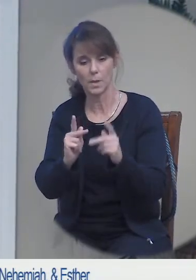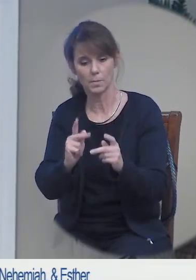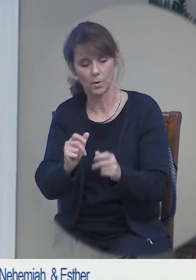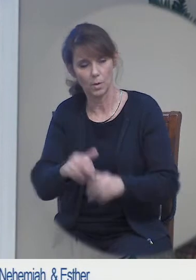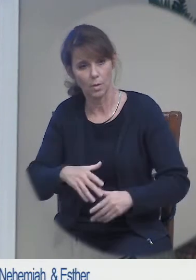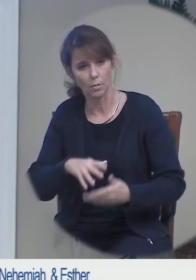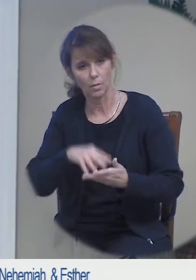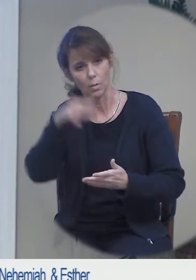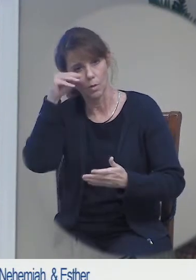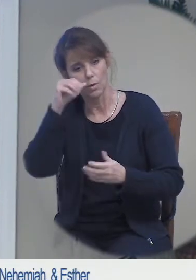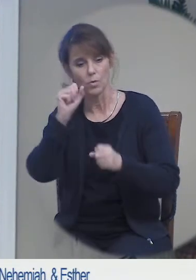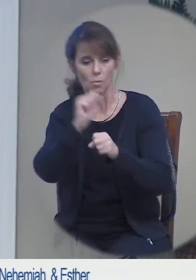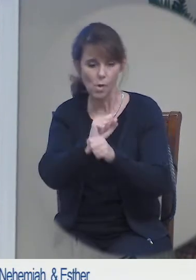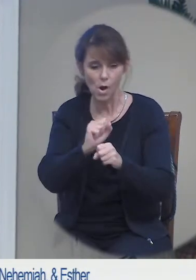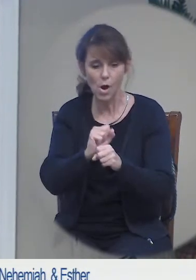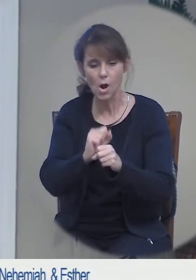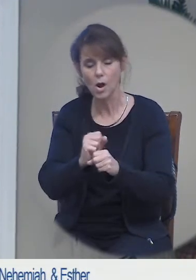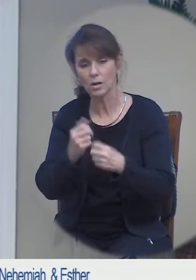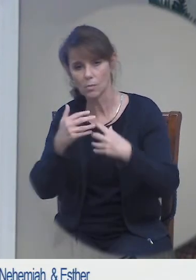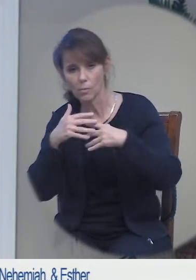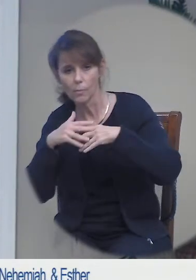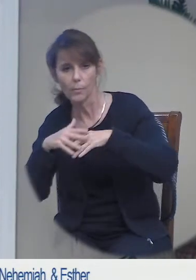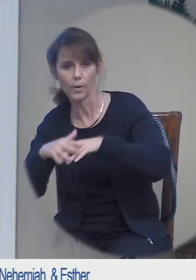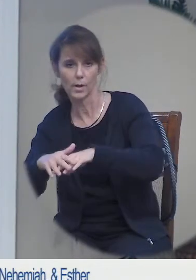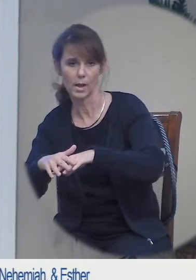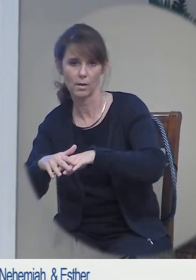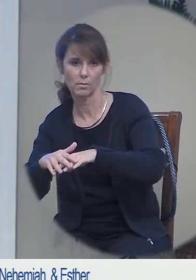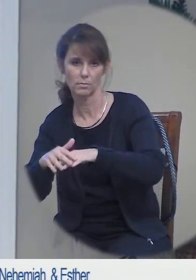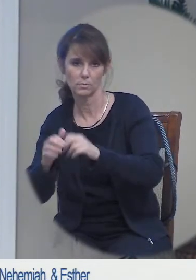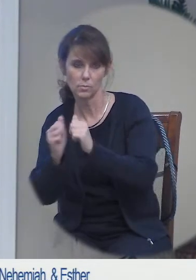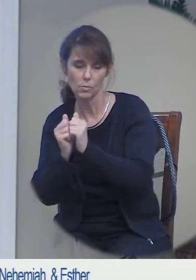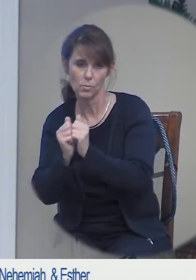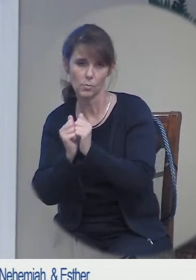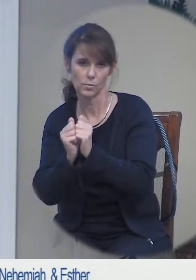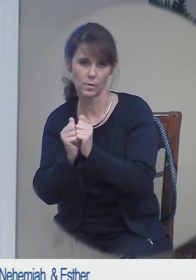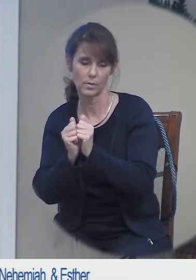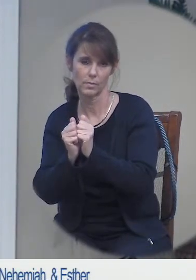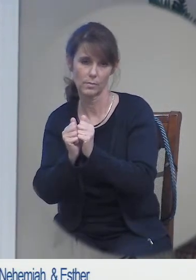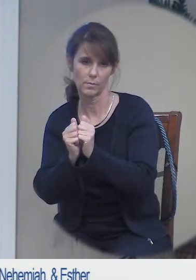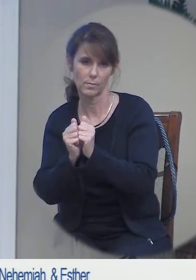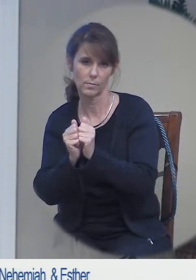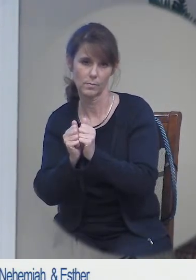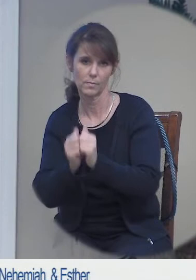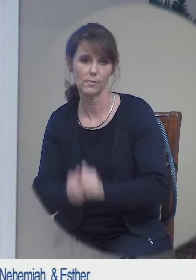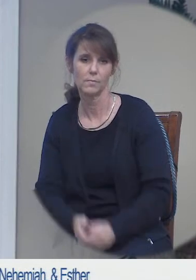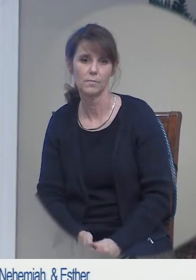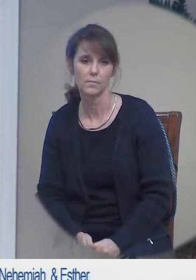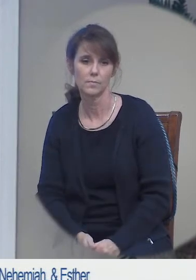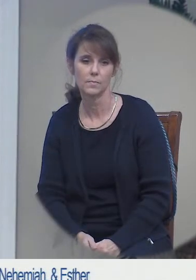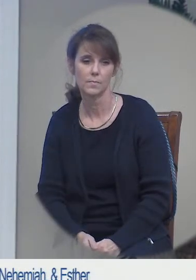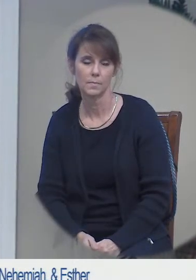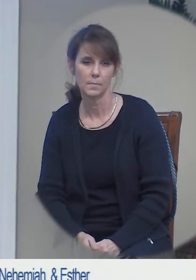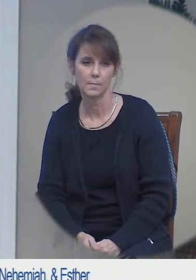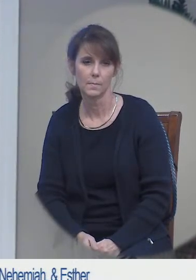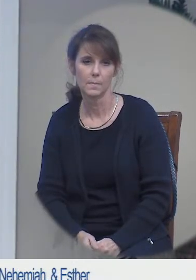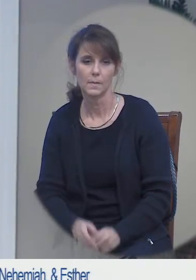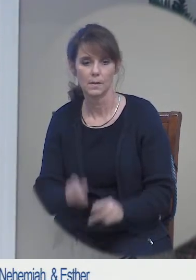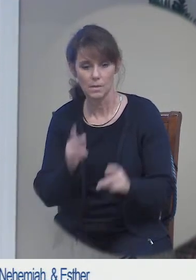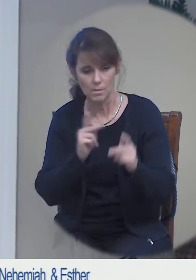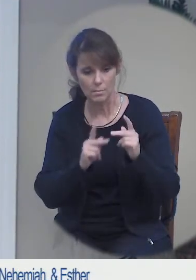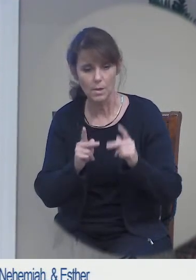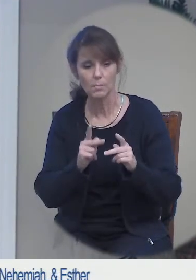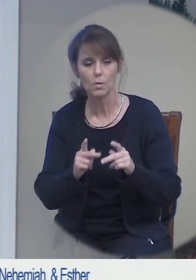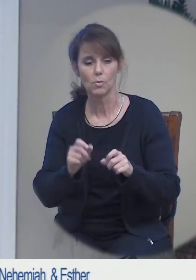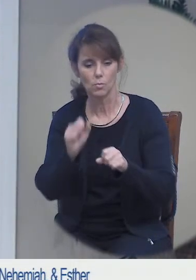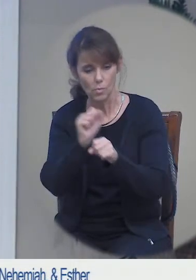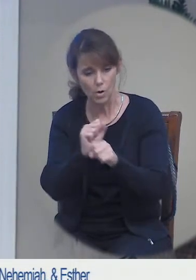learn how to cooperate with one another again, how people ought to be about the task and the business of